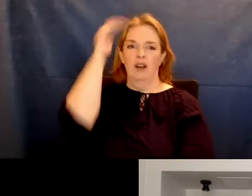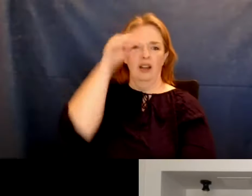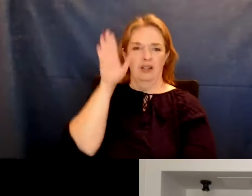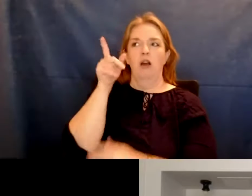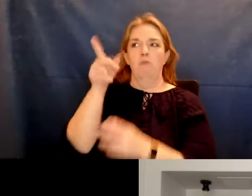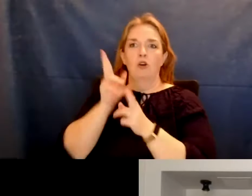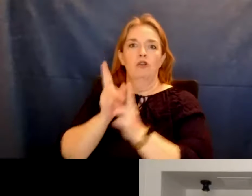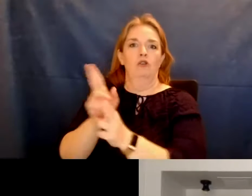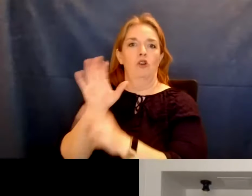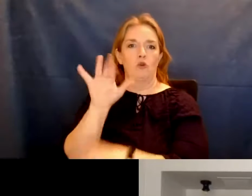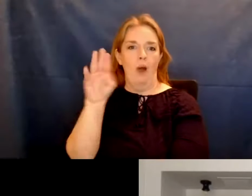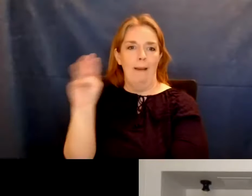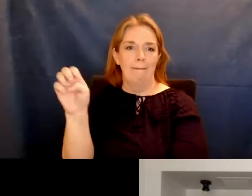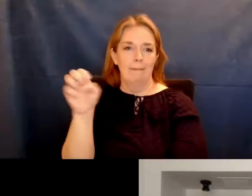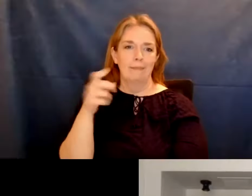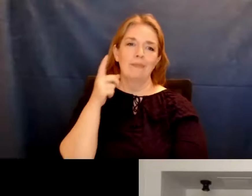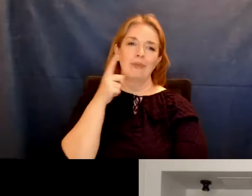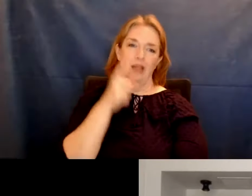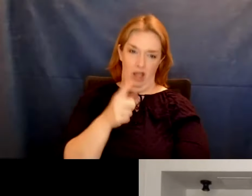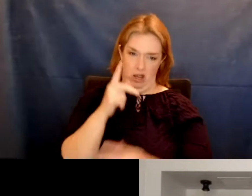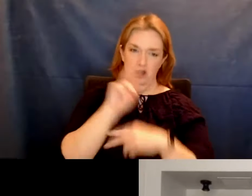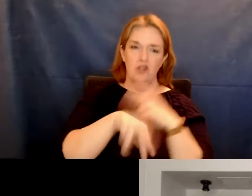You the kind of fly dry hogs won't mind.